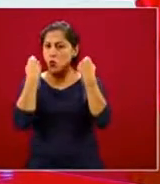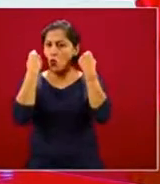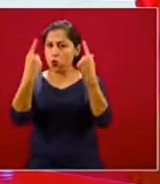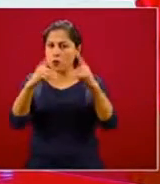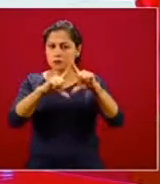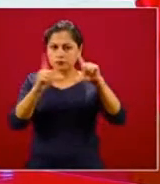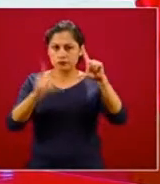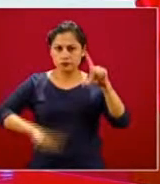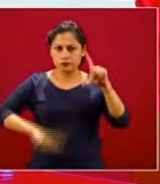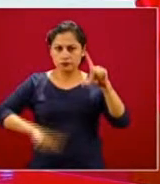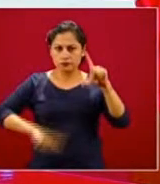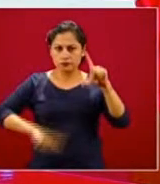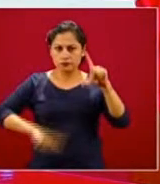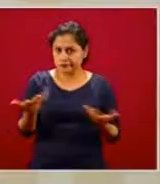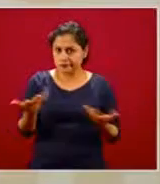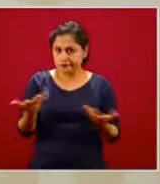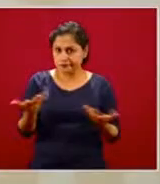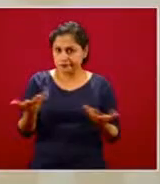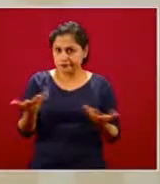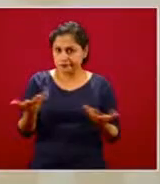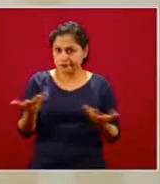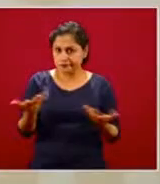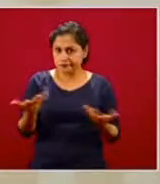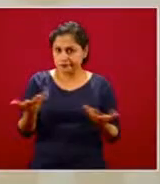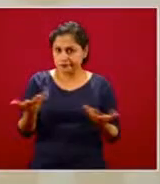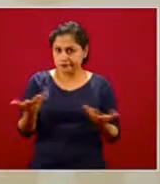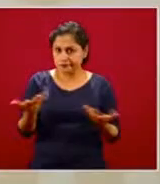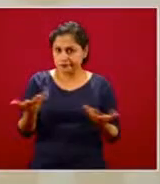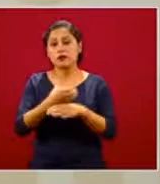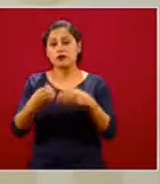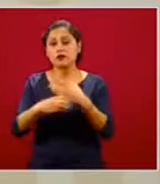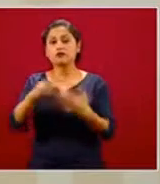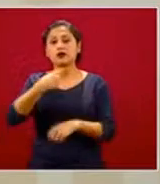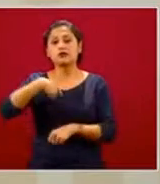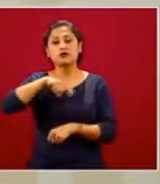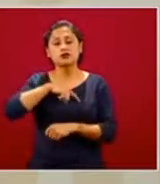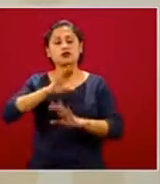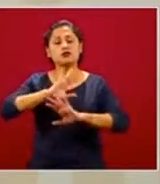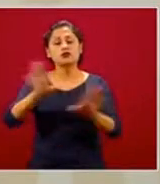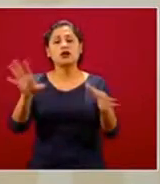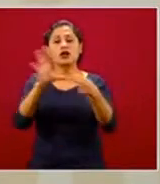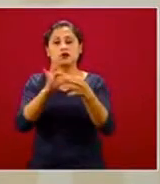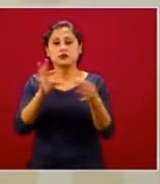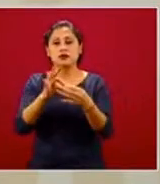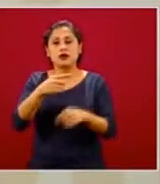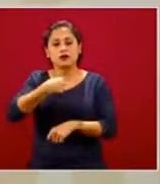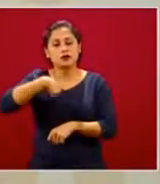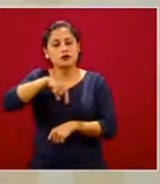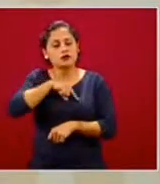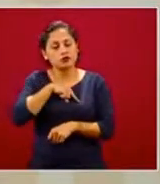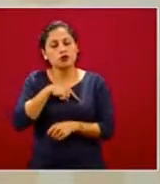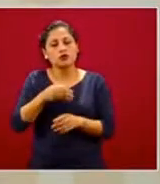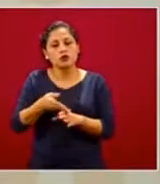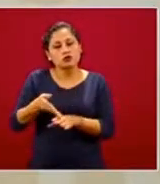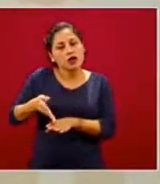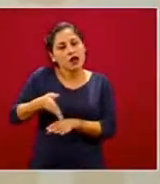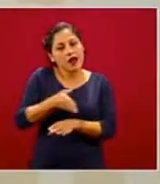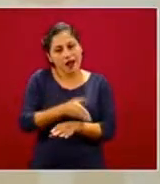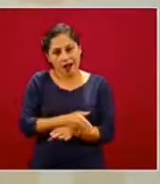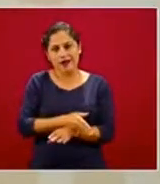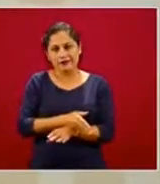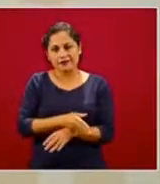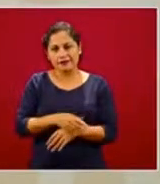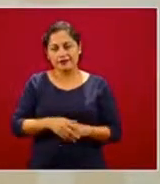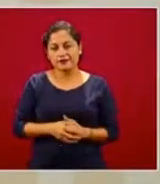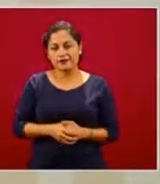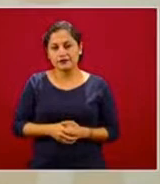communities Y lo and with segundo, all of que también lo Mexico. hemos comentado, And nosotros muy consciente y we calculadamente have been very decidimos aware, and we que made a las